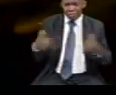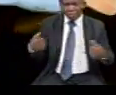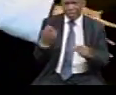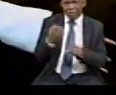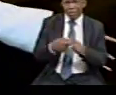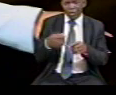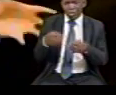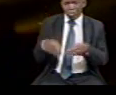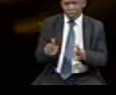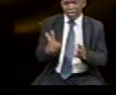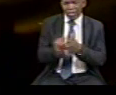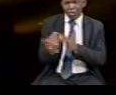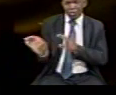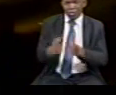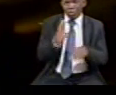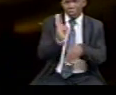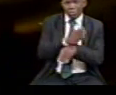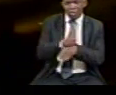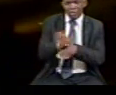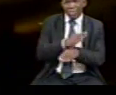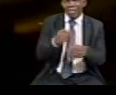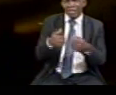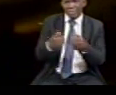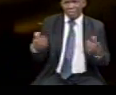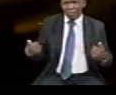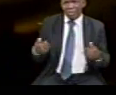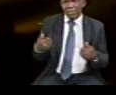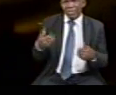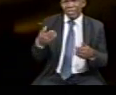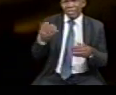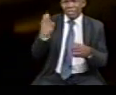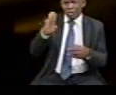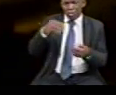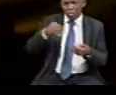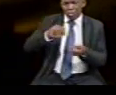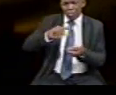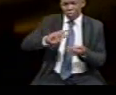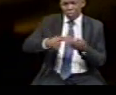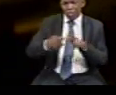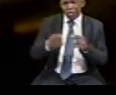you know, the relationship you keep. No, that's what I'm going to say next now.